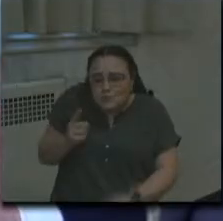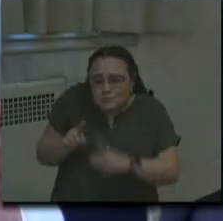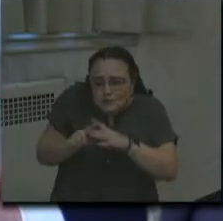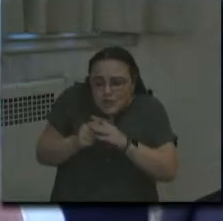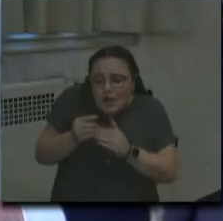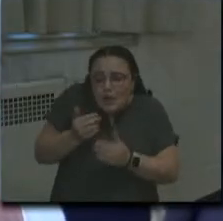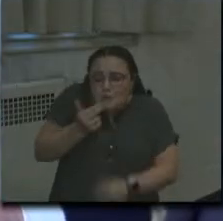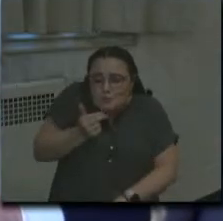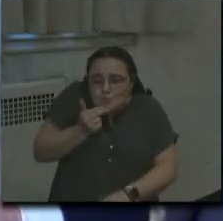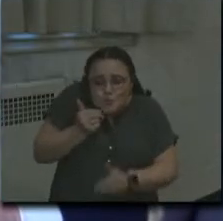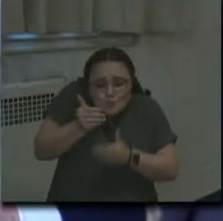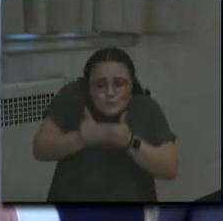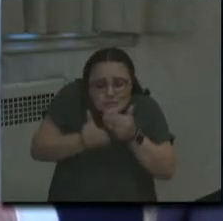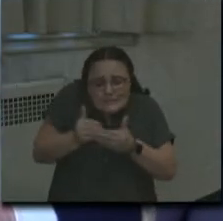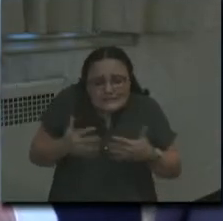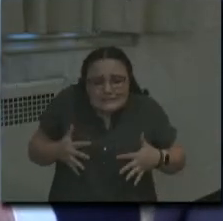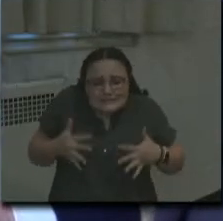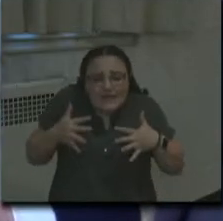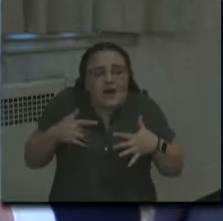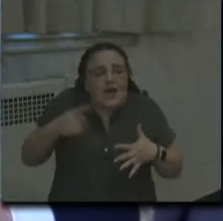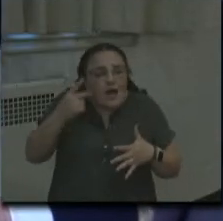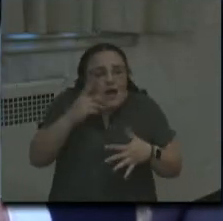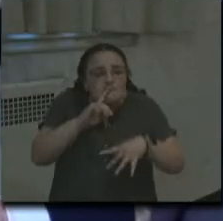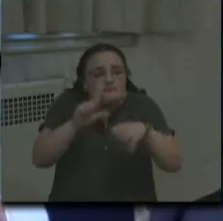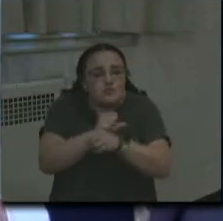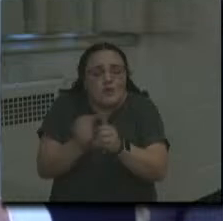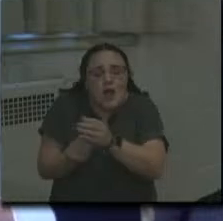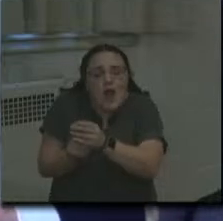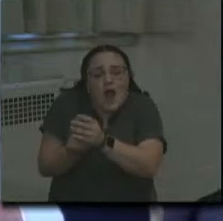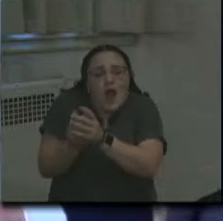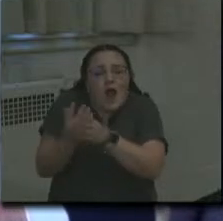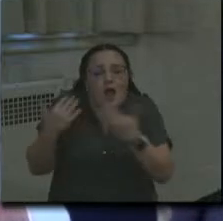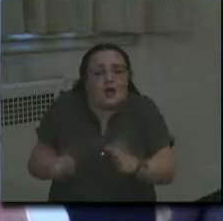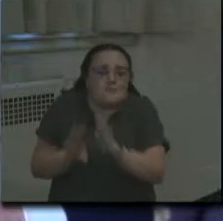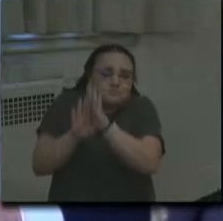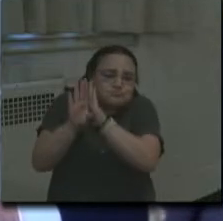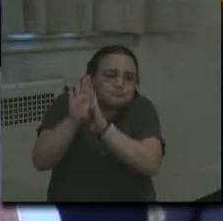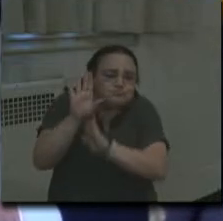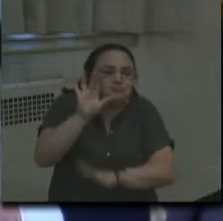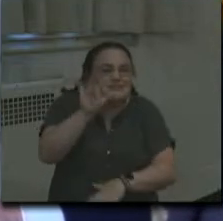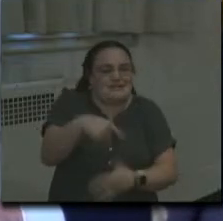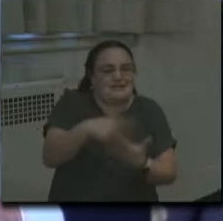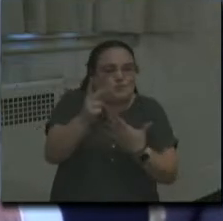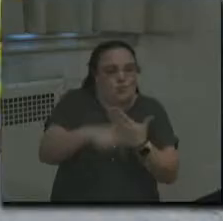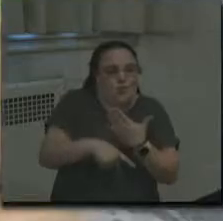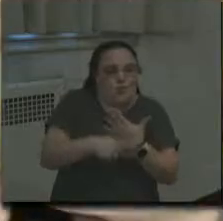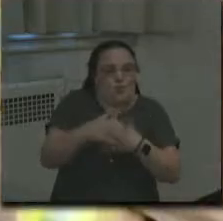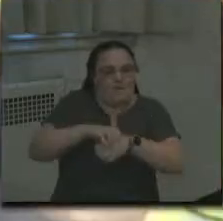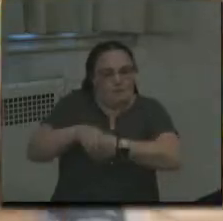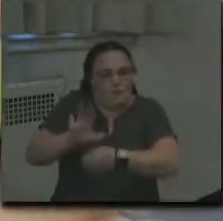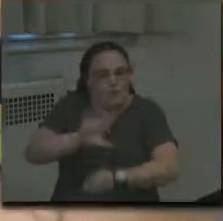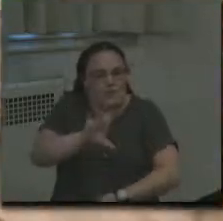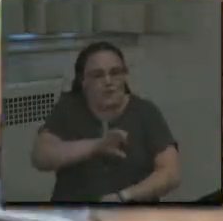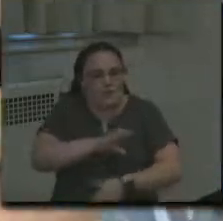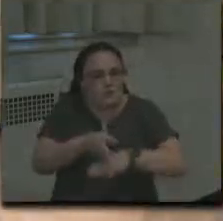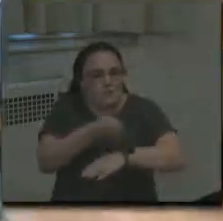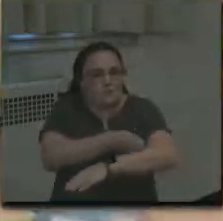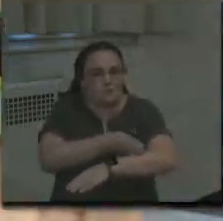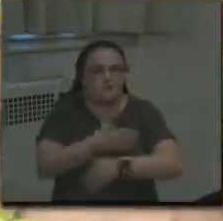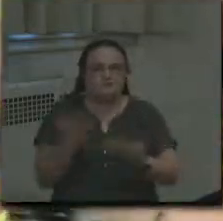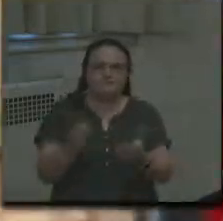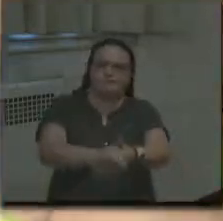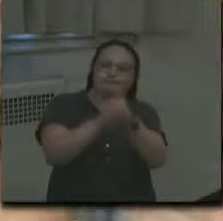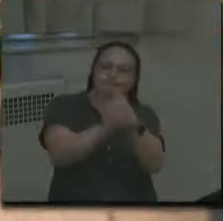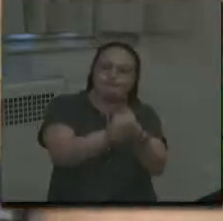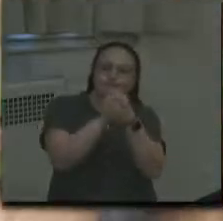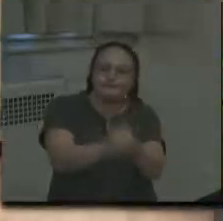a little apprehensive, they're a little nervous, and you watch them grow and develop. And this program just really builds that character, so we really enjoy it. Congratulations